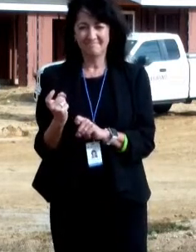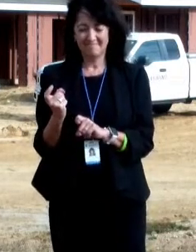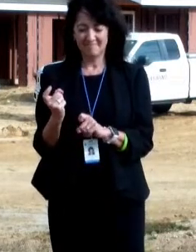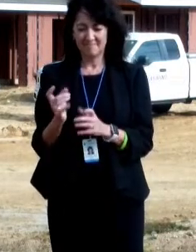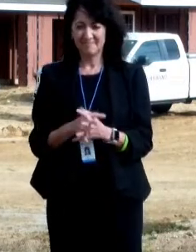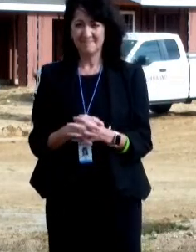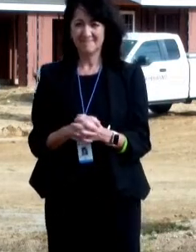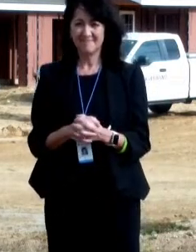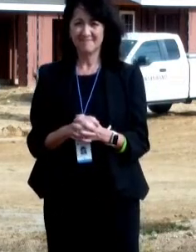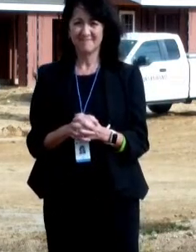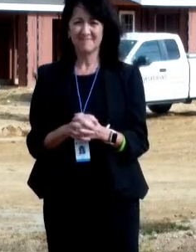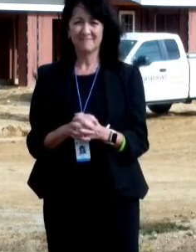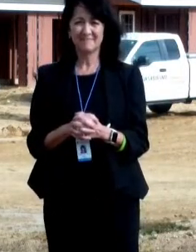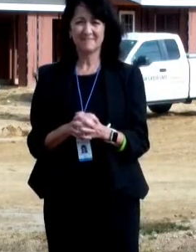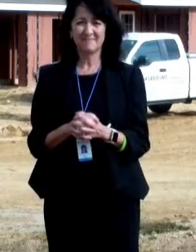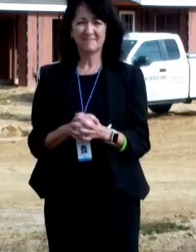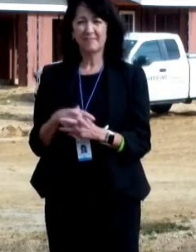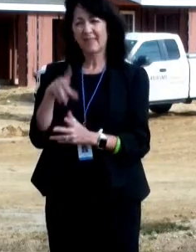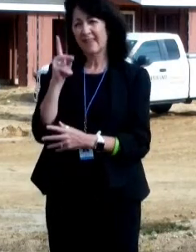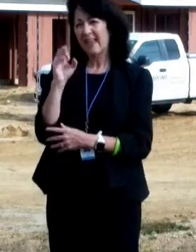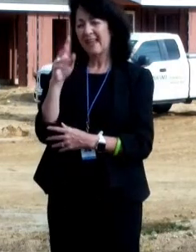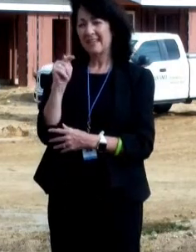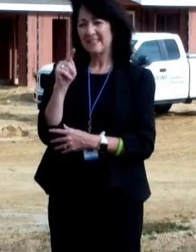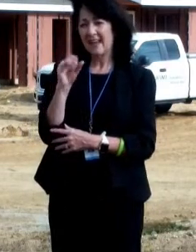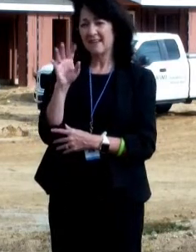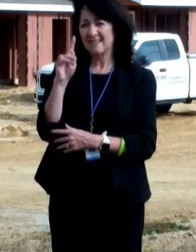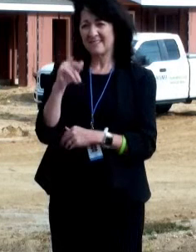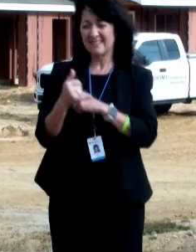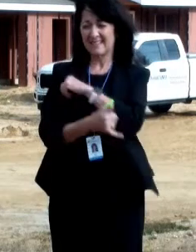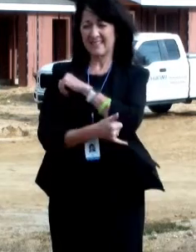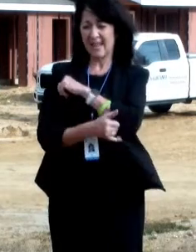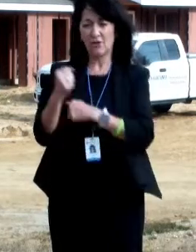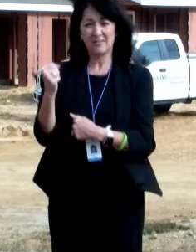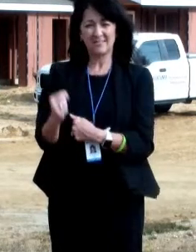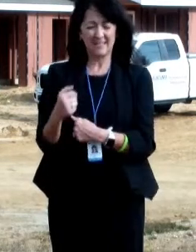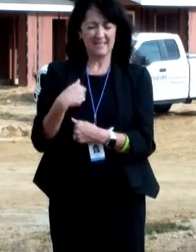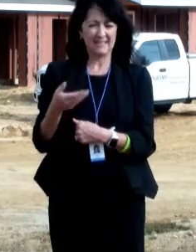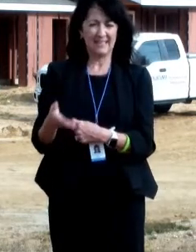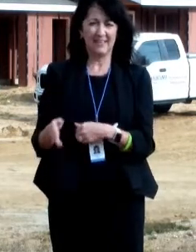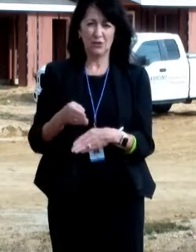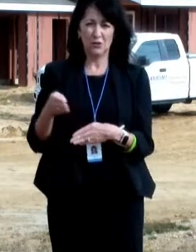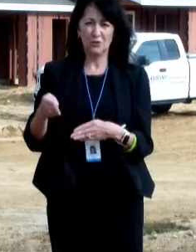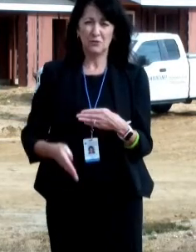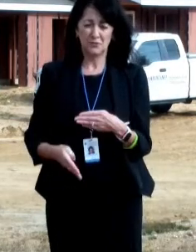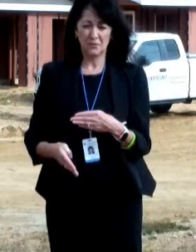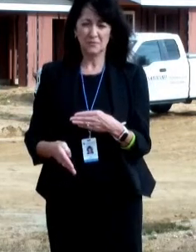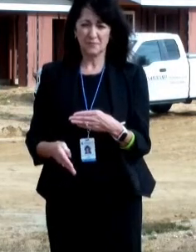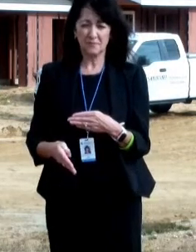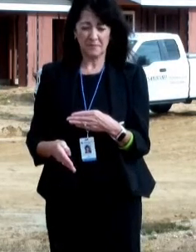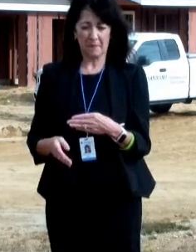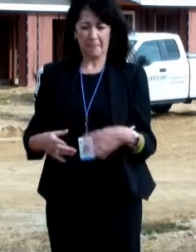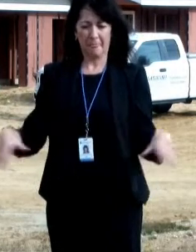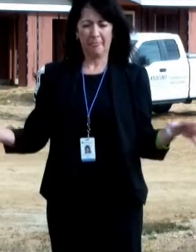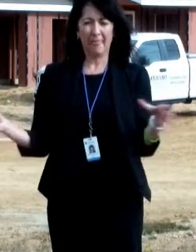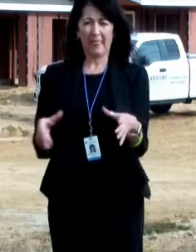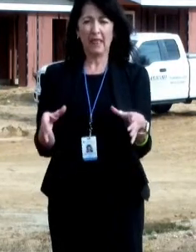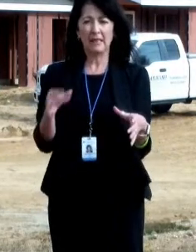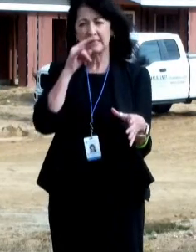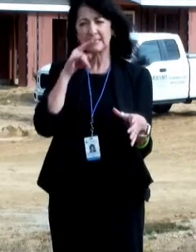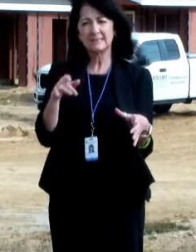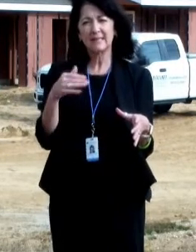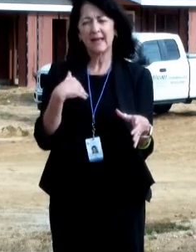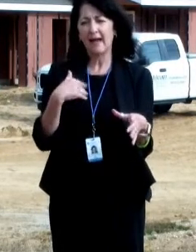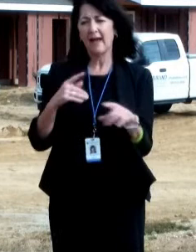We're down in Kent County over the weekend, and then had a bunch of kids there. It was a car event, and kids were